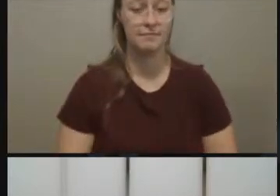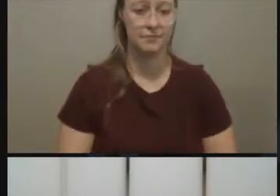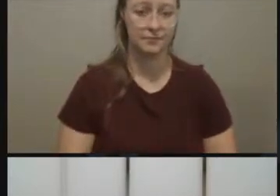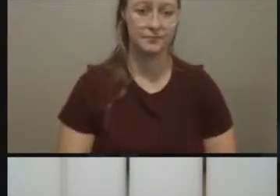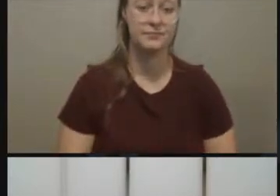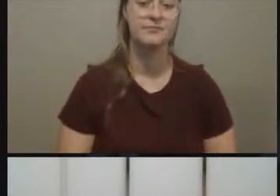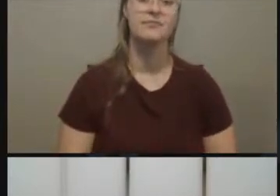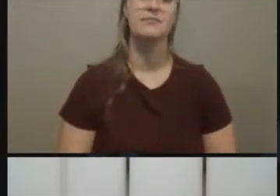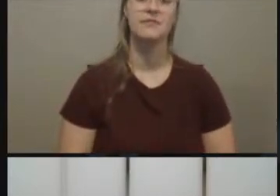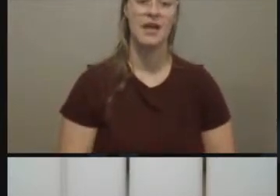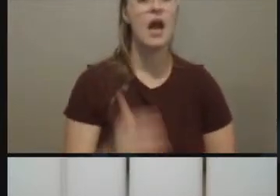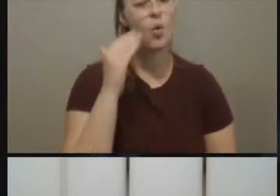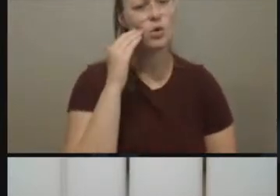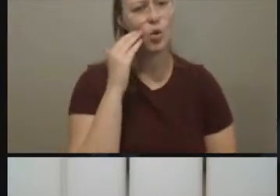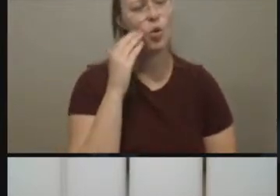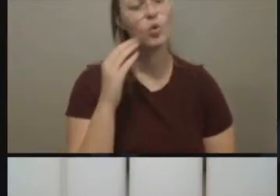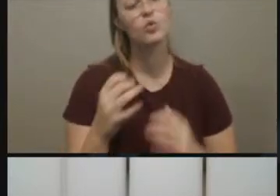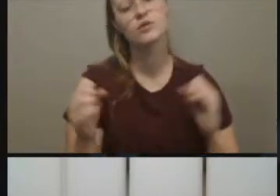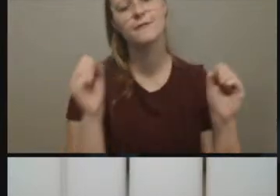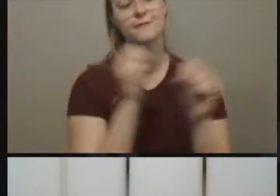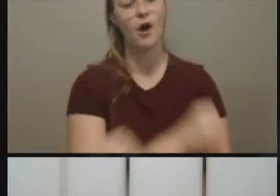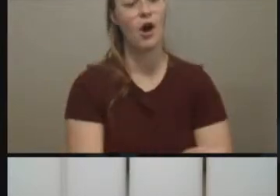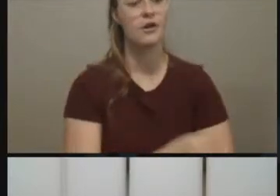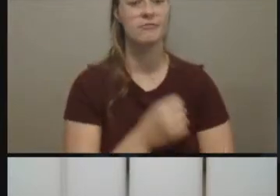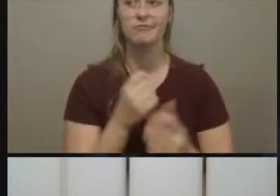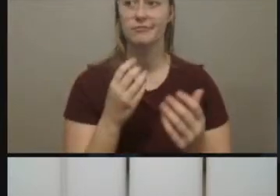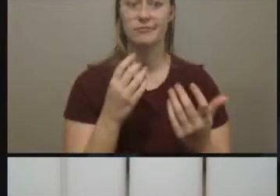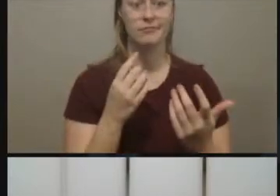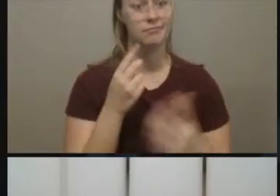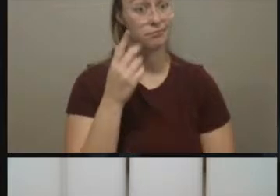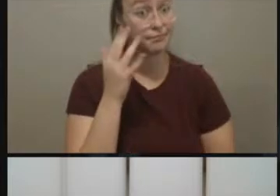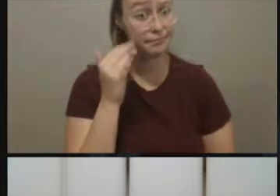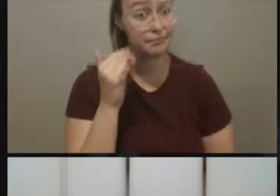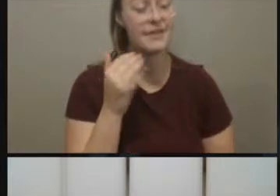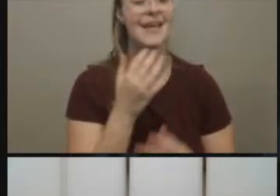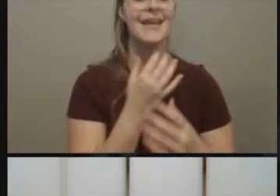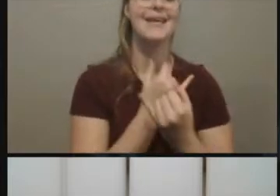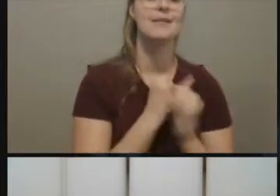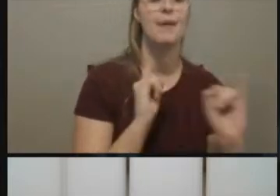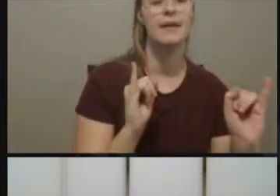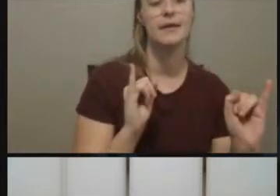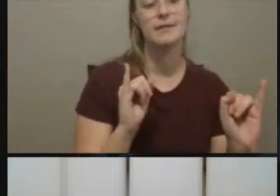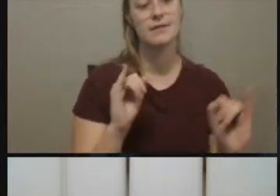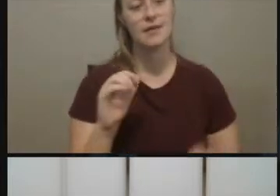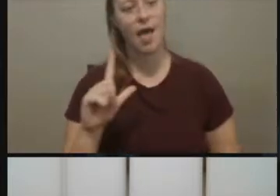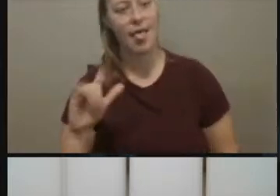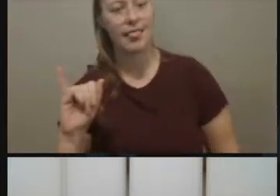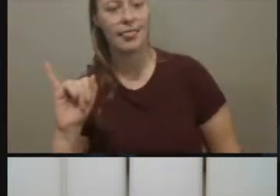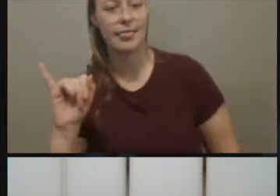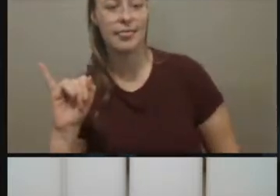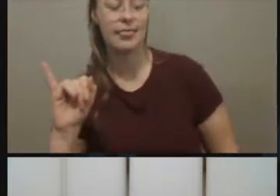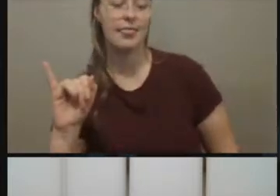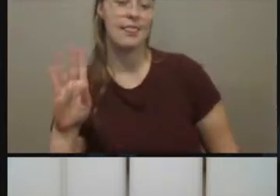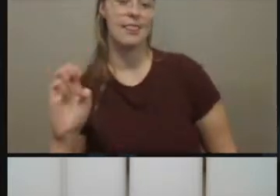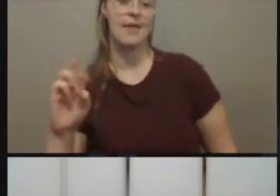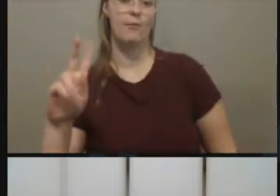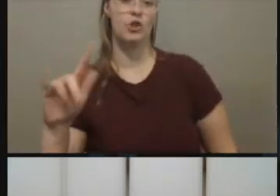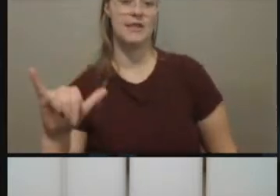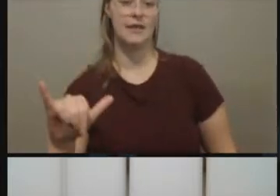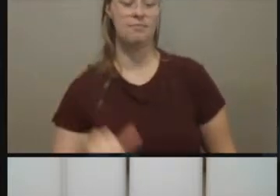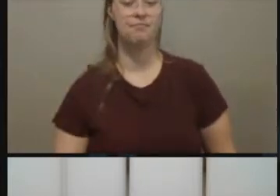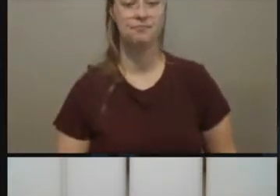we know, was fought over independence and liberty. The most